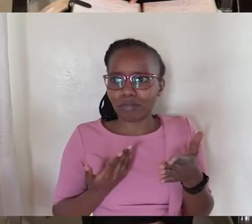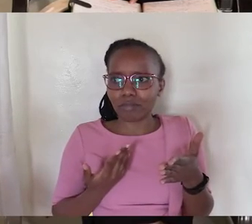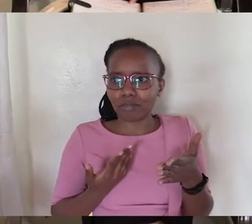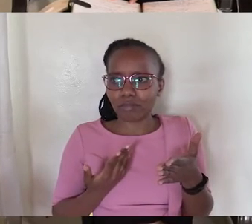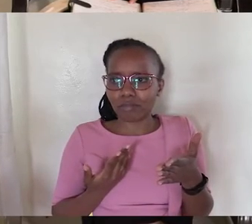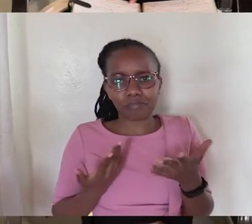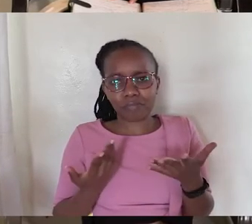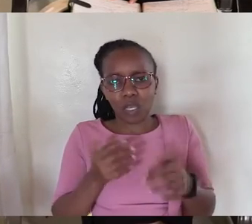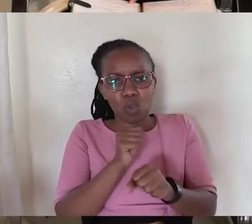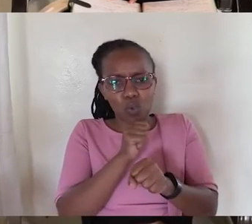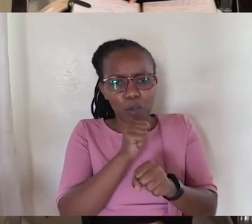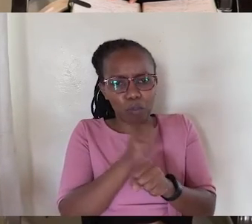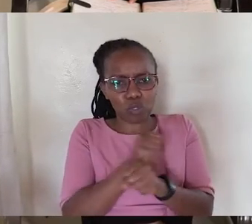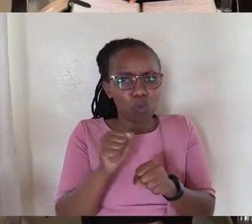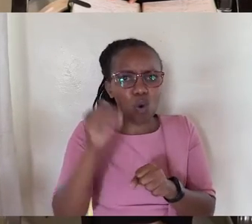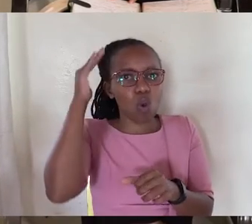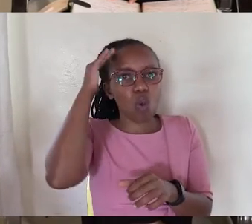dumbfounded. You're in pain.